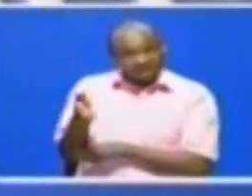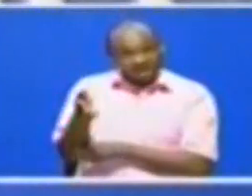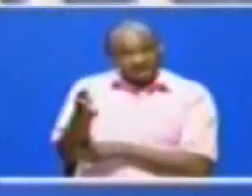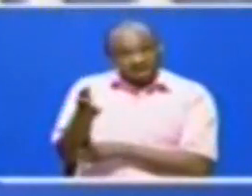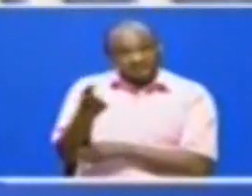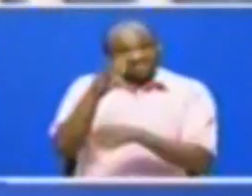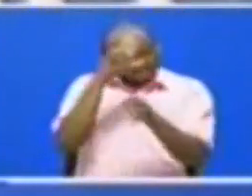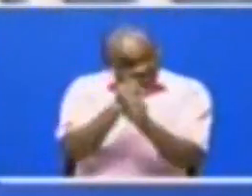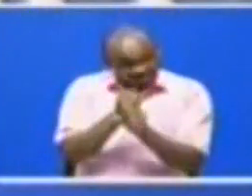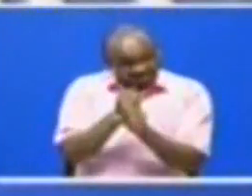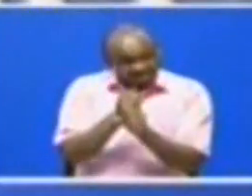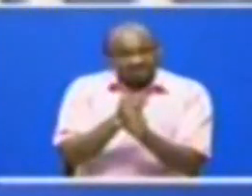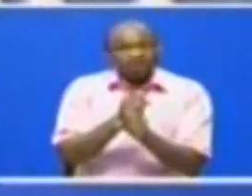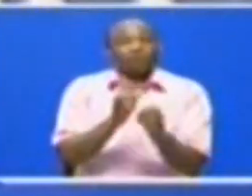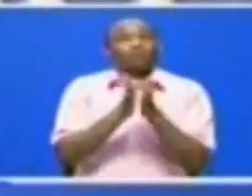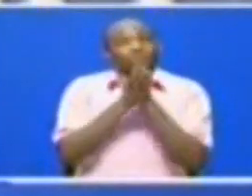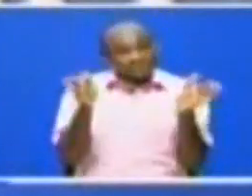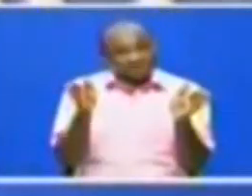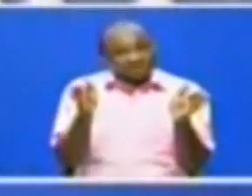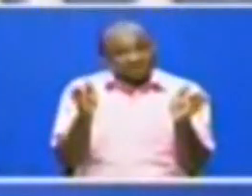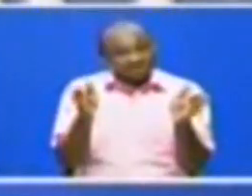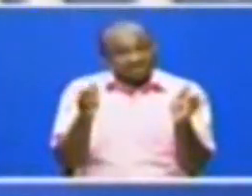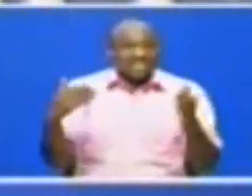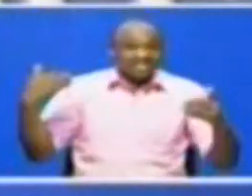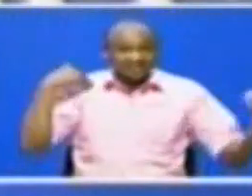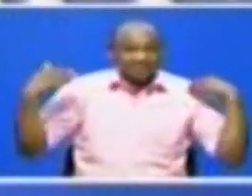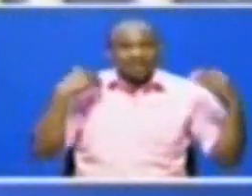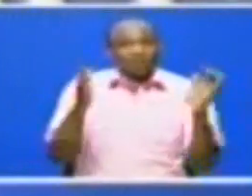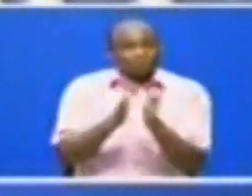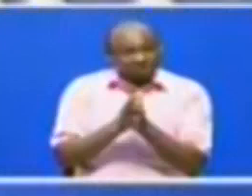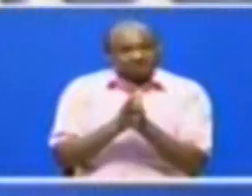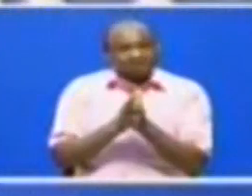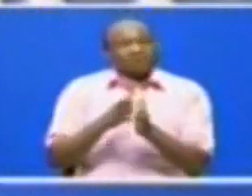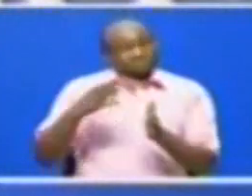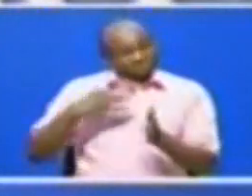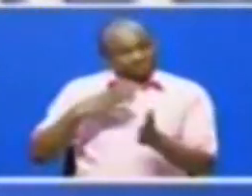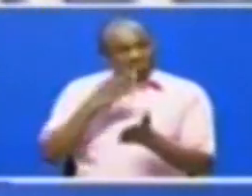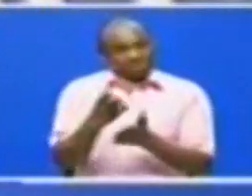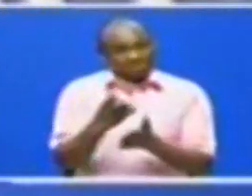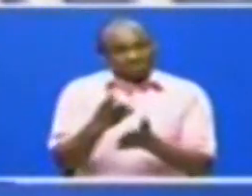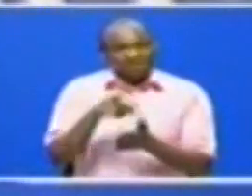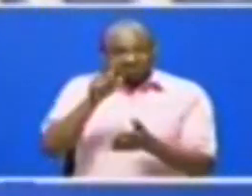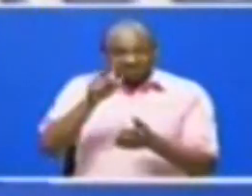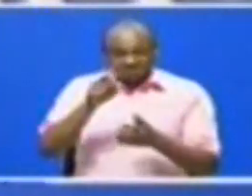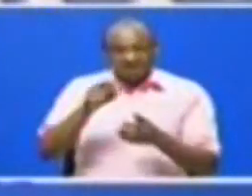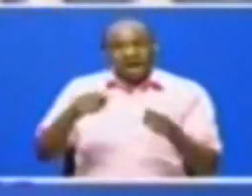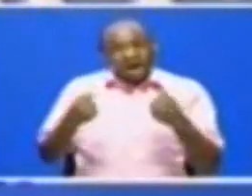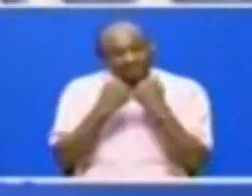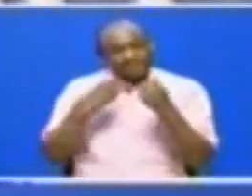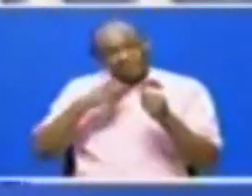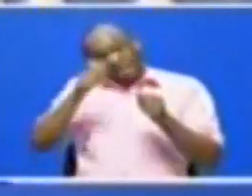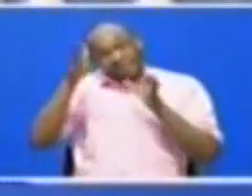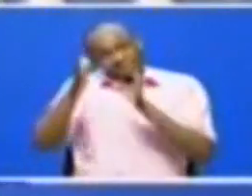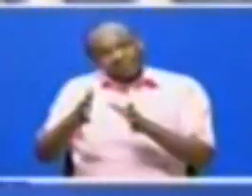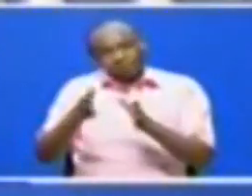trust of the public, interferes with the popular will of the Kenyans, and is manipulated by a player in